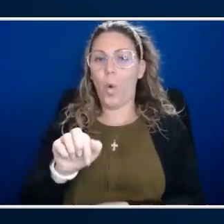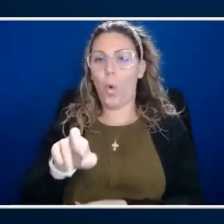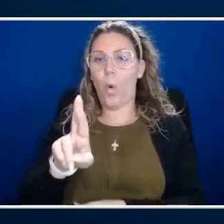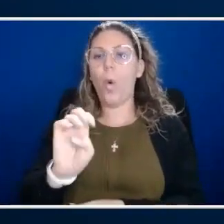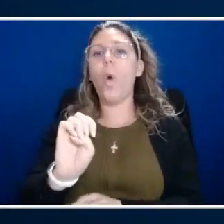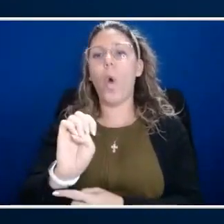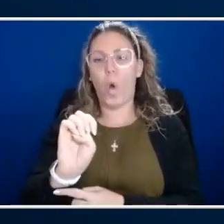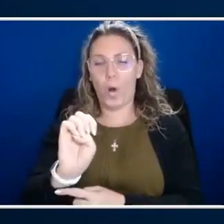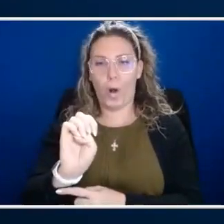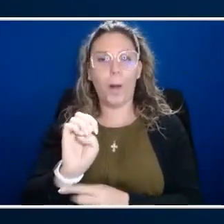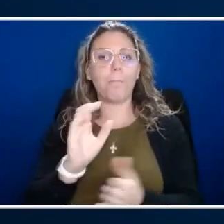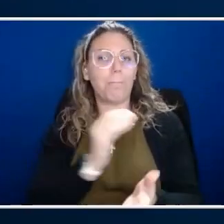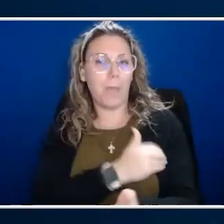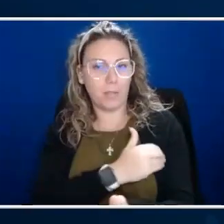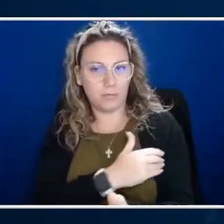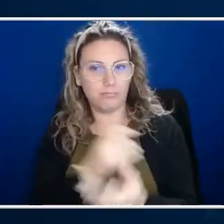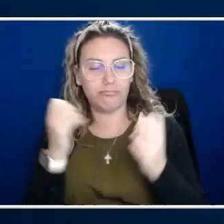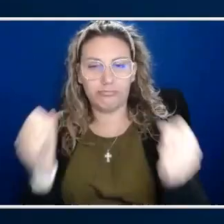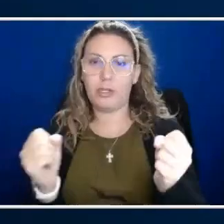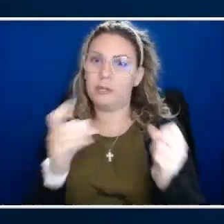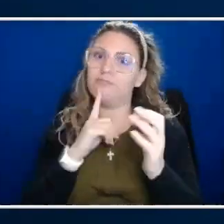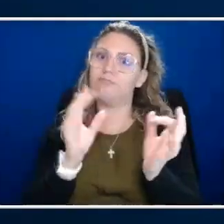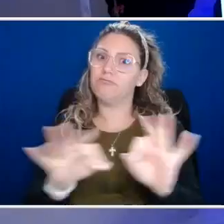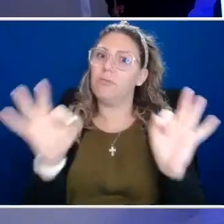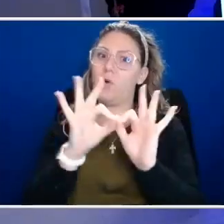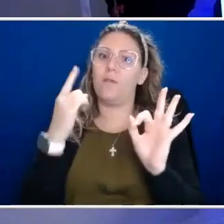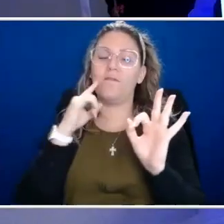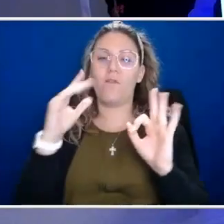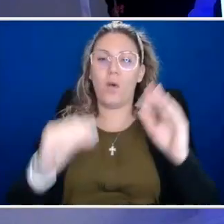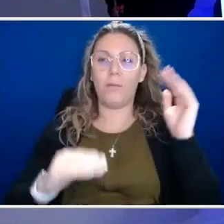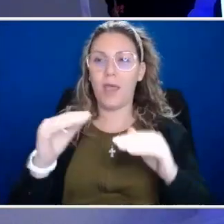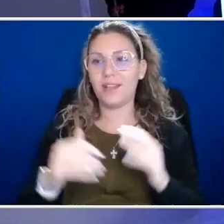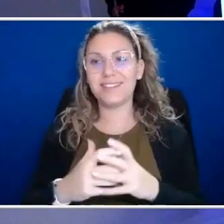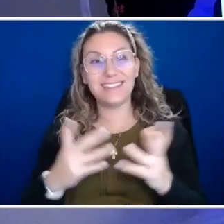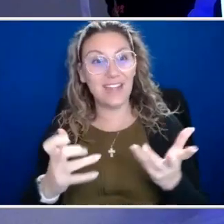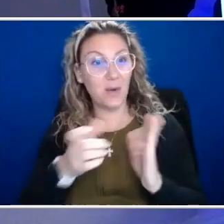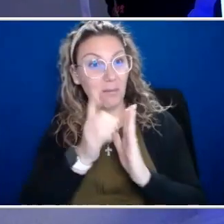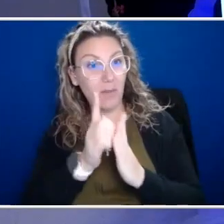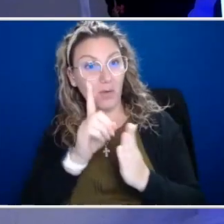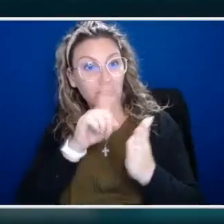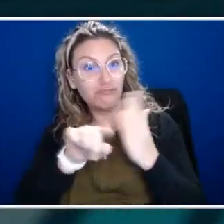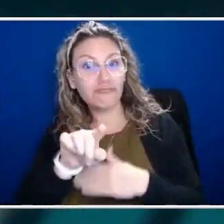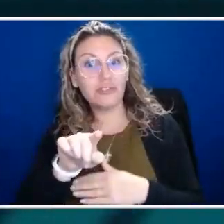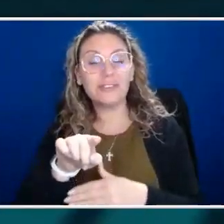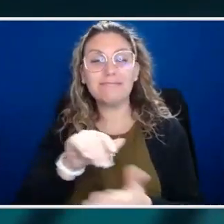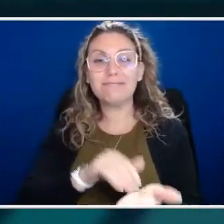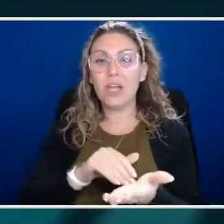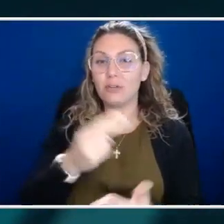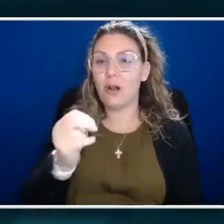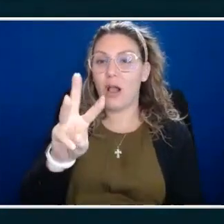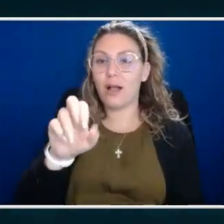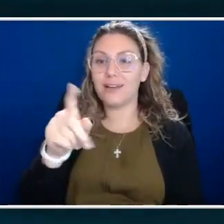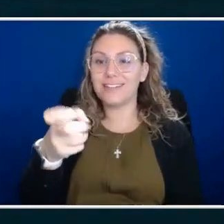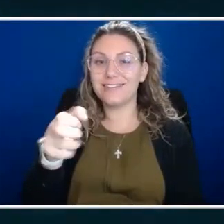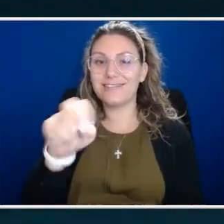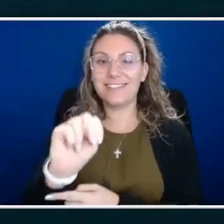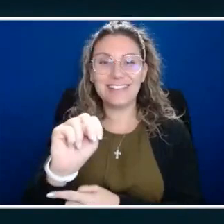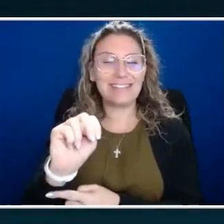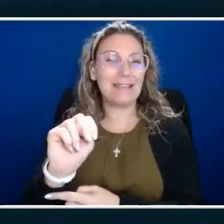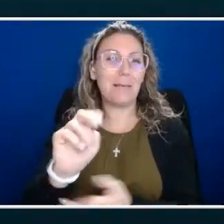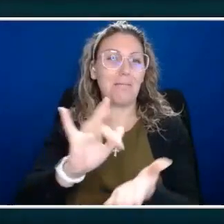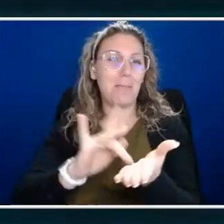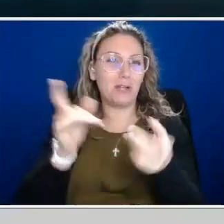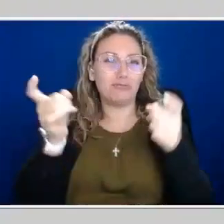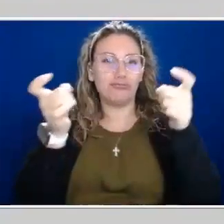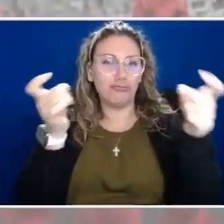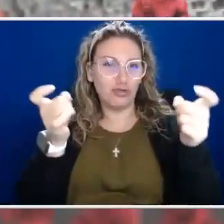to maintaining your balance. All right, I want to take a moment, and we're going to check in with Dr. Dana Hawkinson, Medical Director of Infection Prevention and Control. Got our COVID